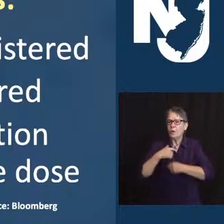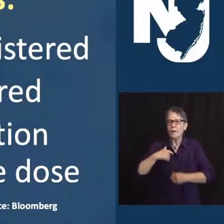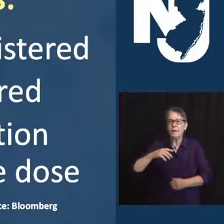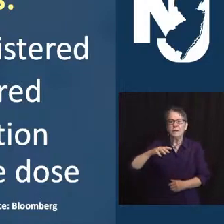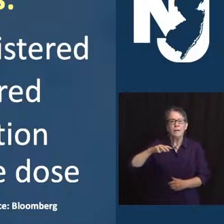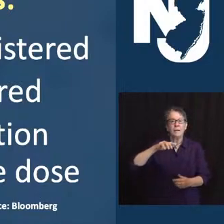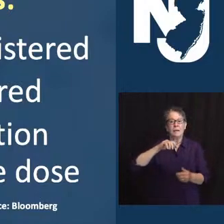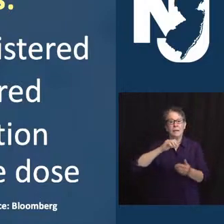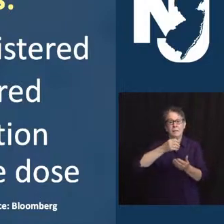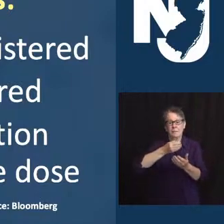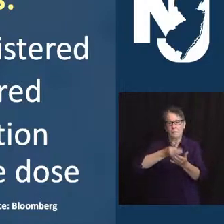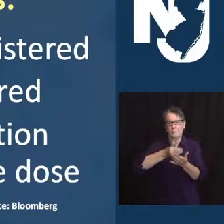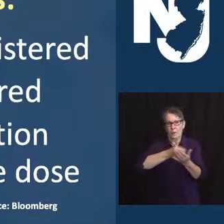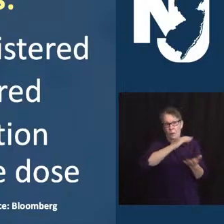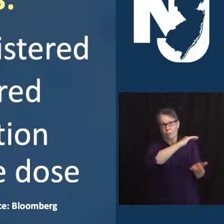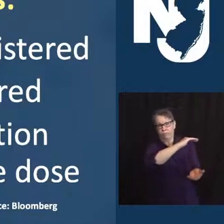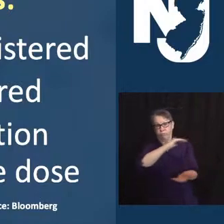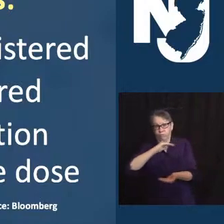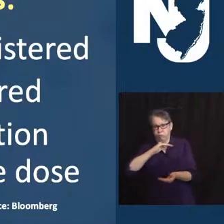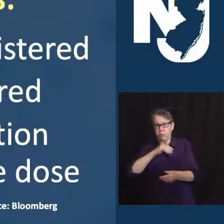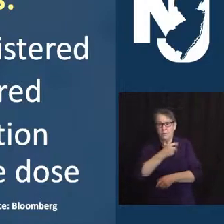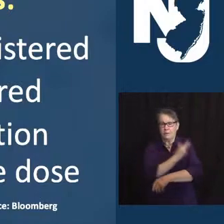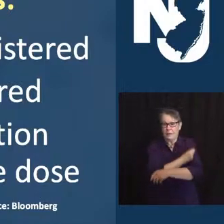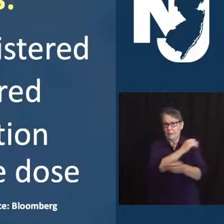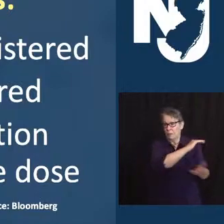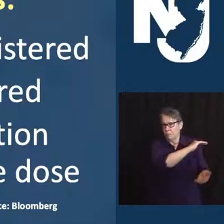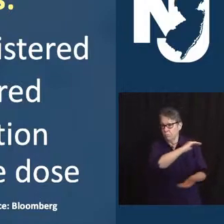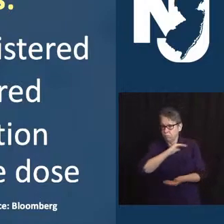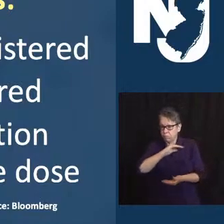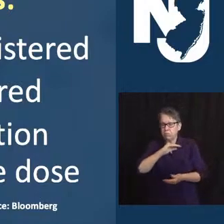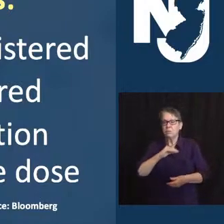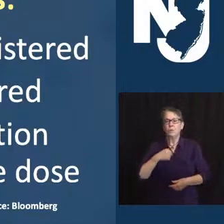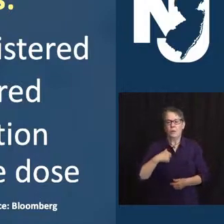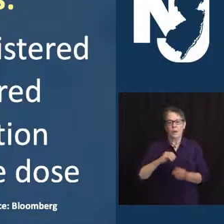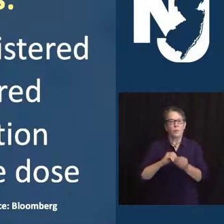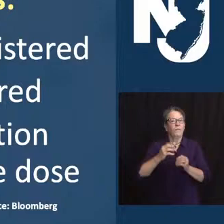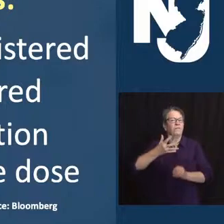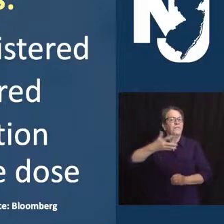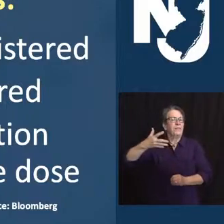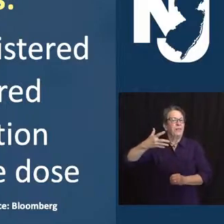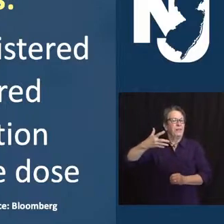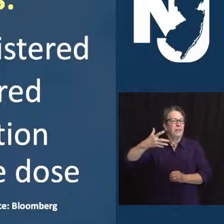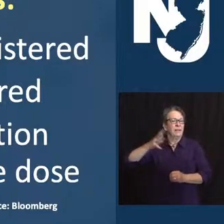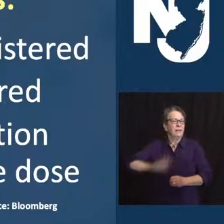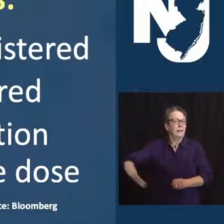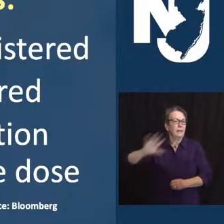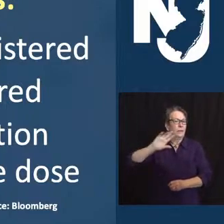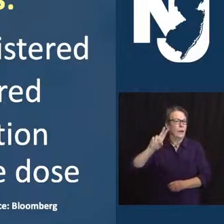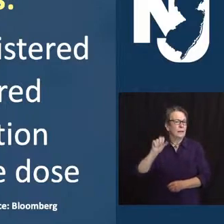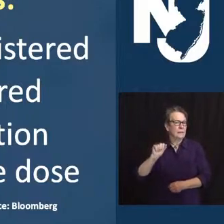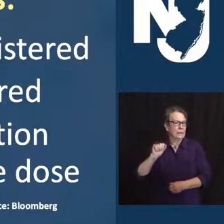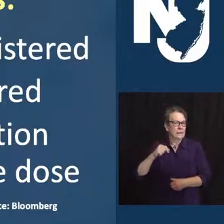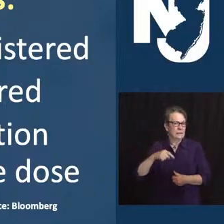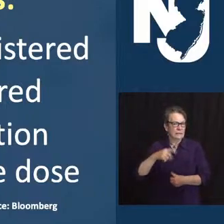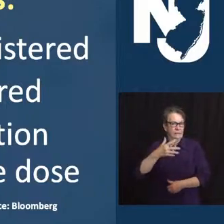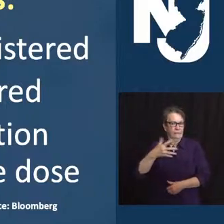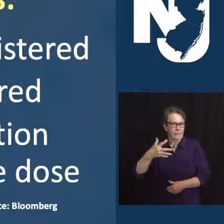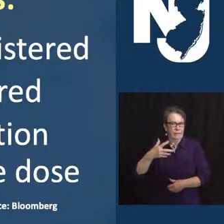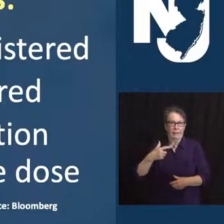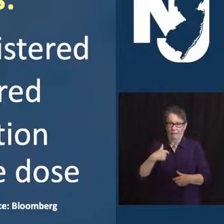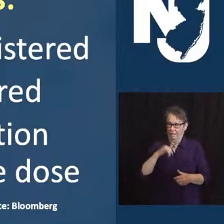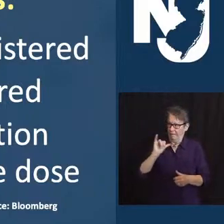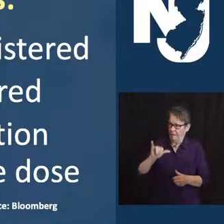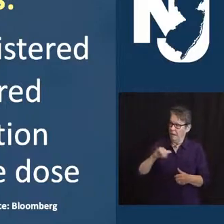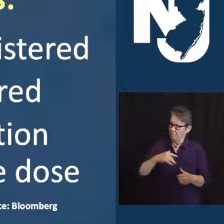being administered. That bounces around anywhere from 3 to 7. Either way, it's high and